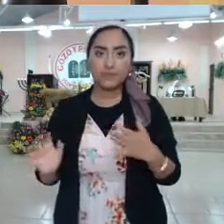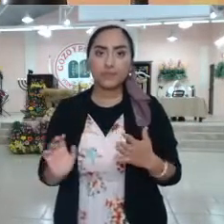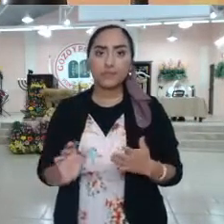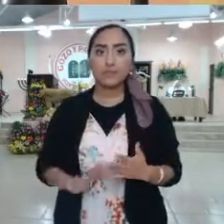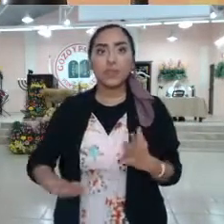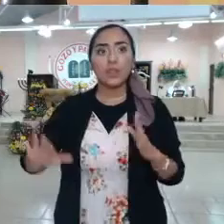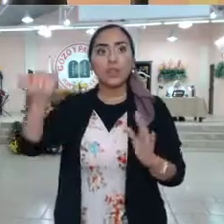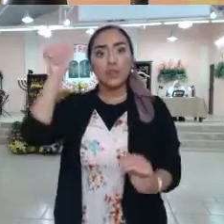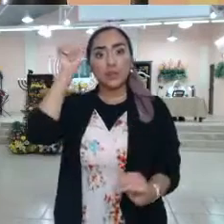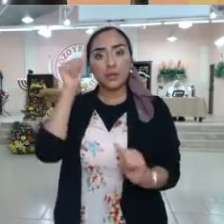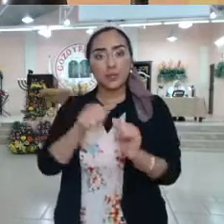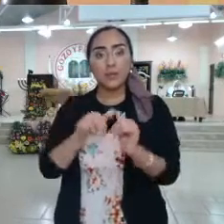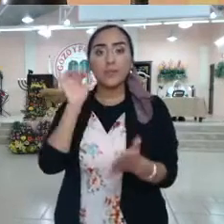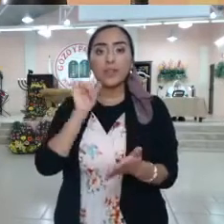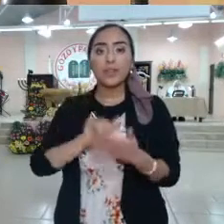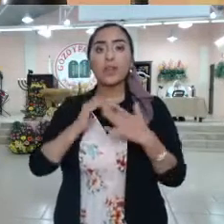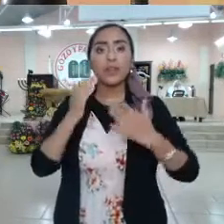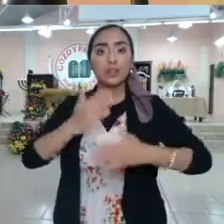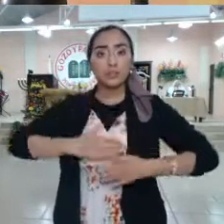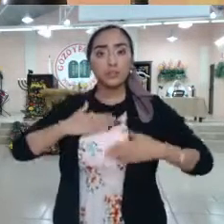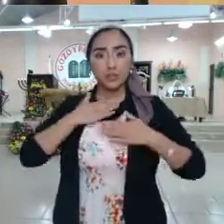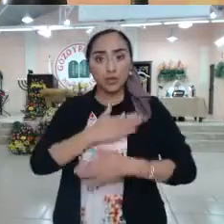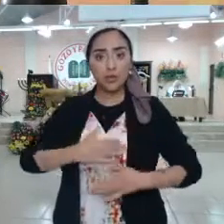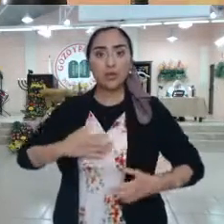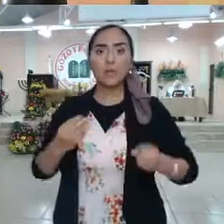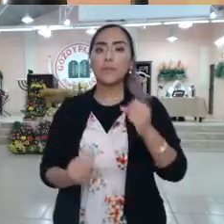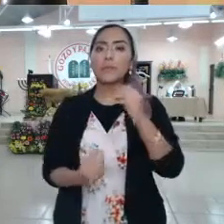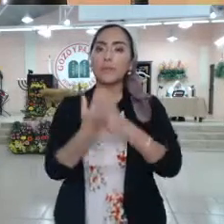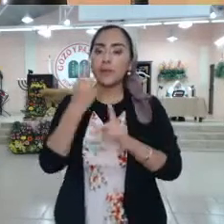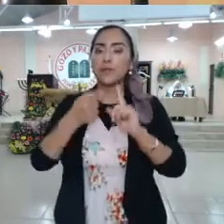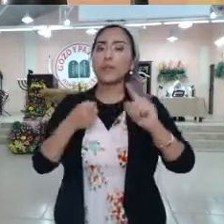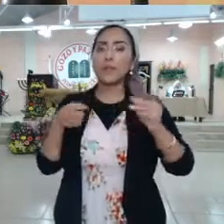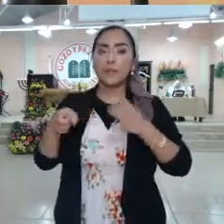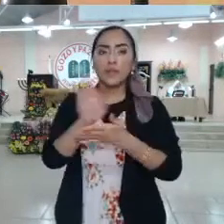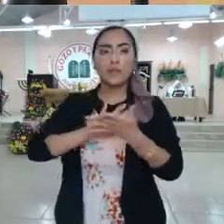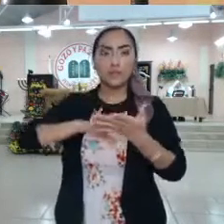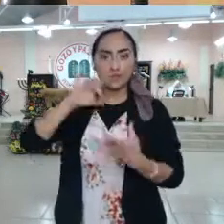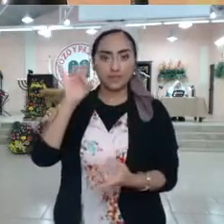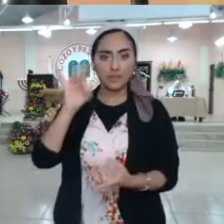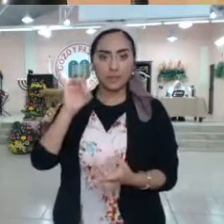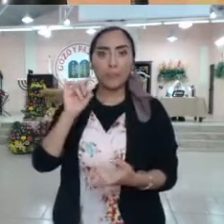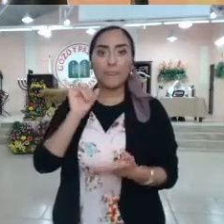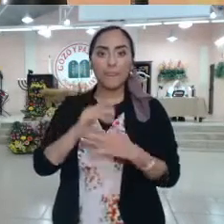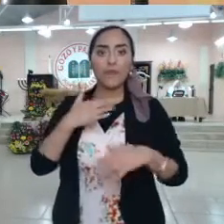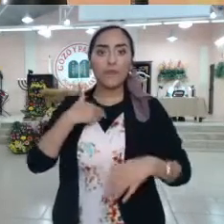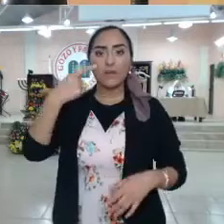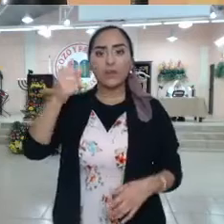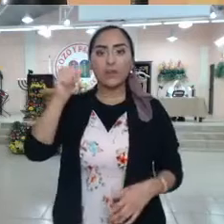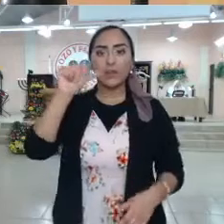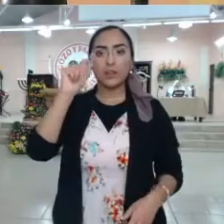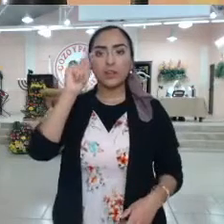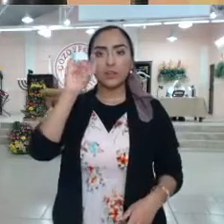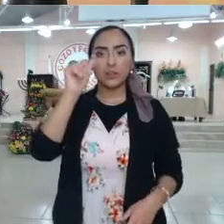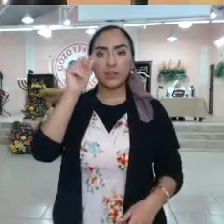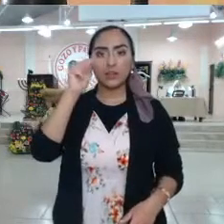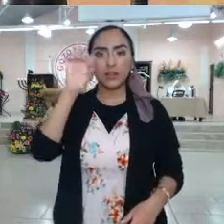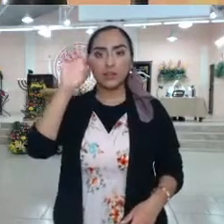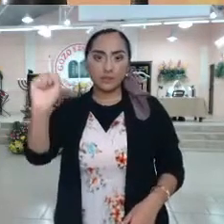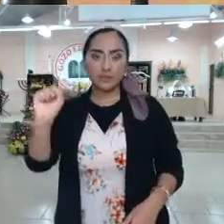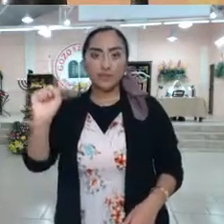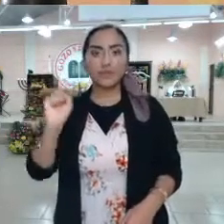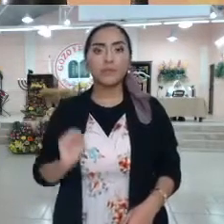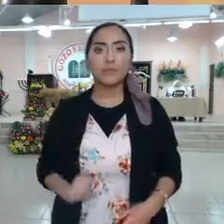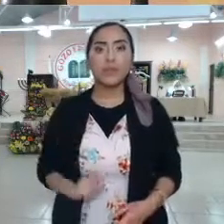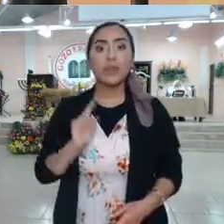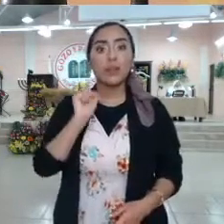breads. Remember that the joy is a fruit of the Ruach HaKodesh. That is in Galatians. We have already seen